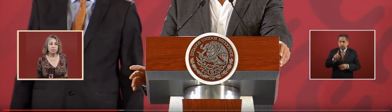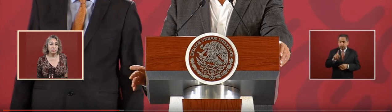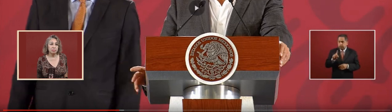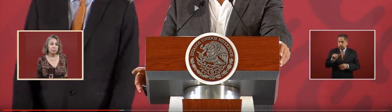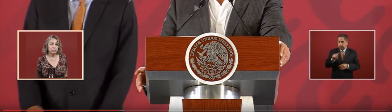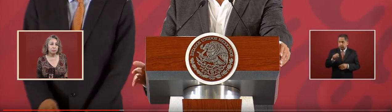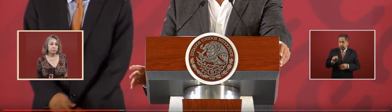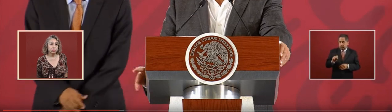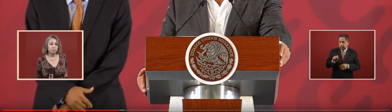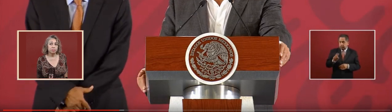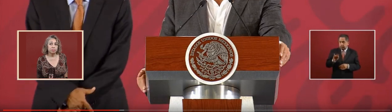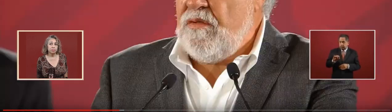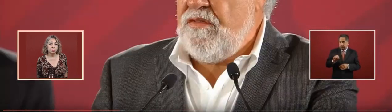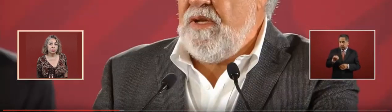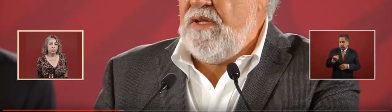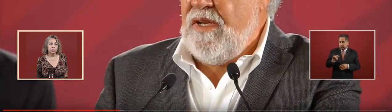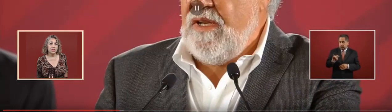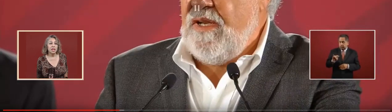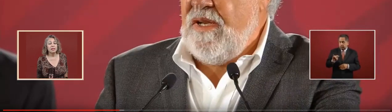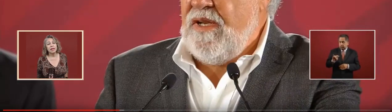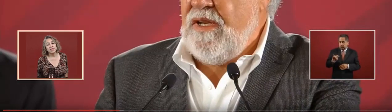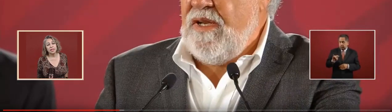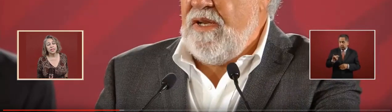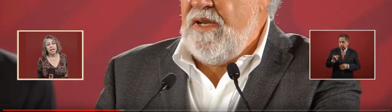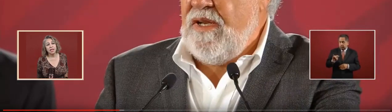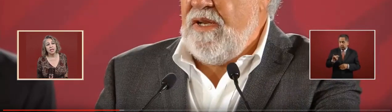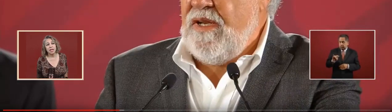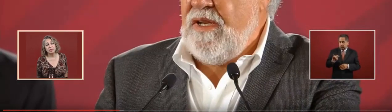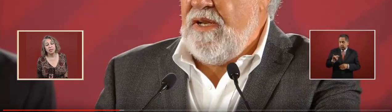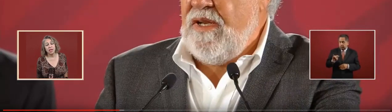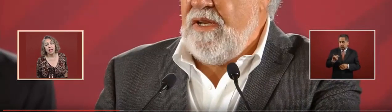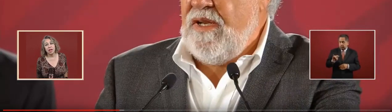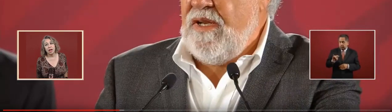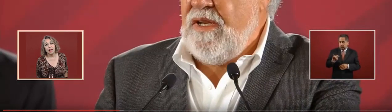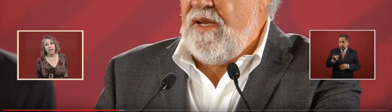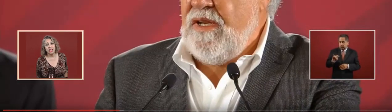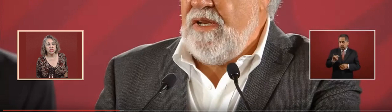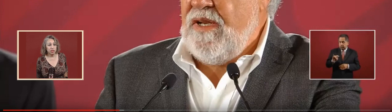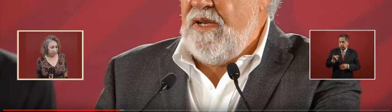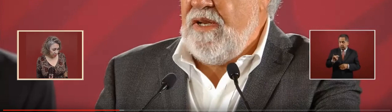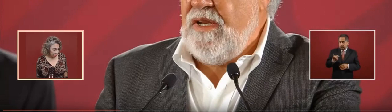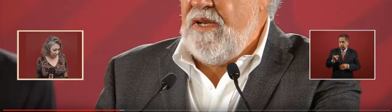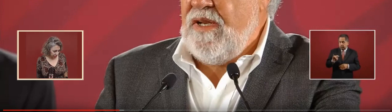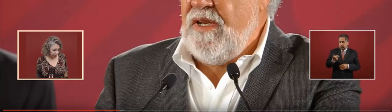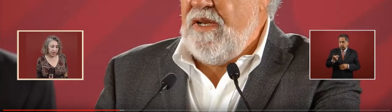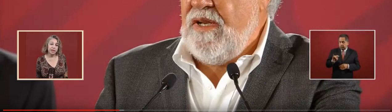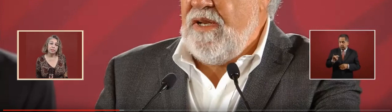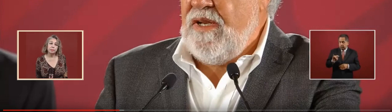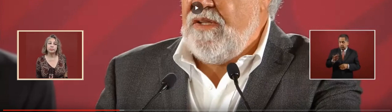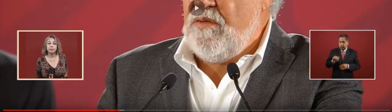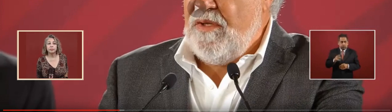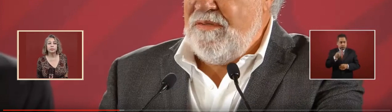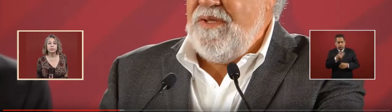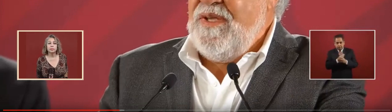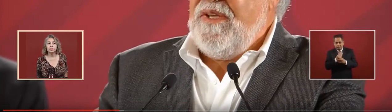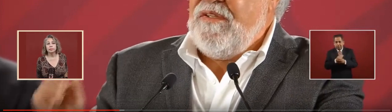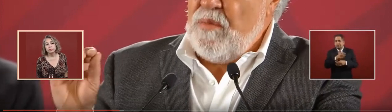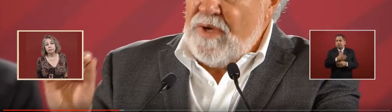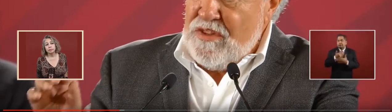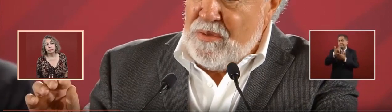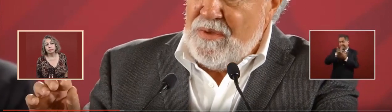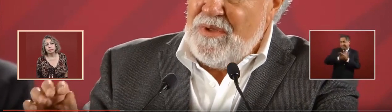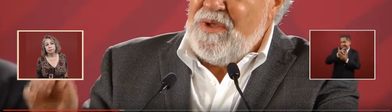information. Contiene el Registro Nacional de Electoral. That is contained in the National Registry.